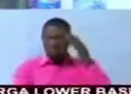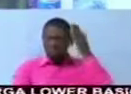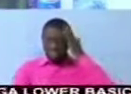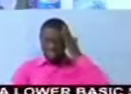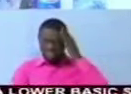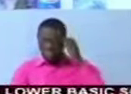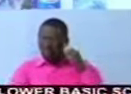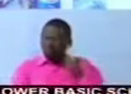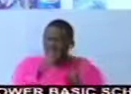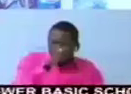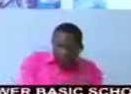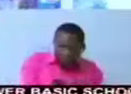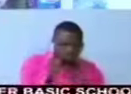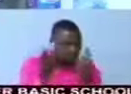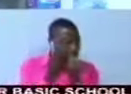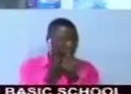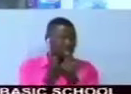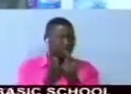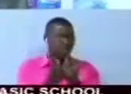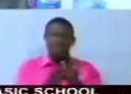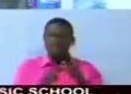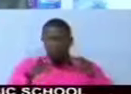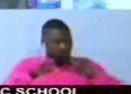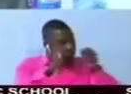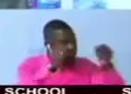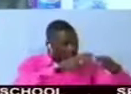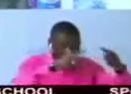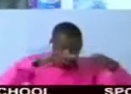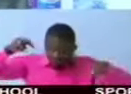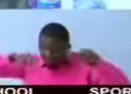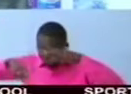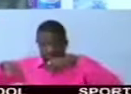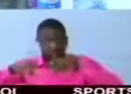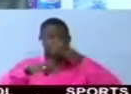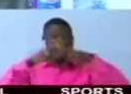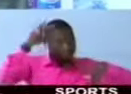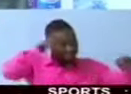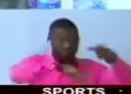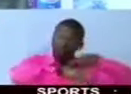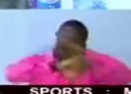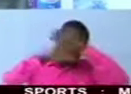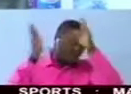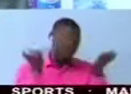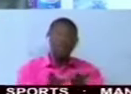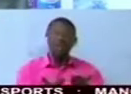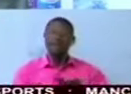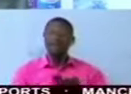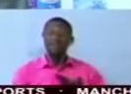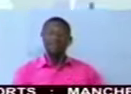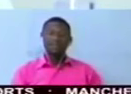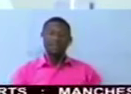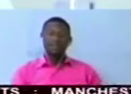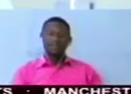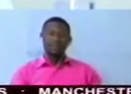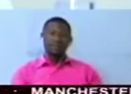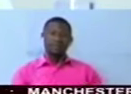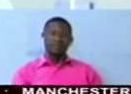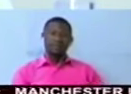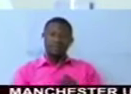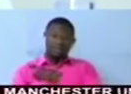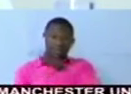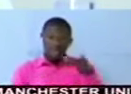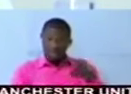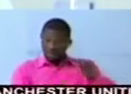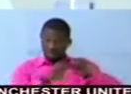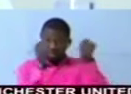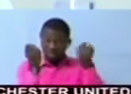does not go to my beer. Anywhere they think that they can hide something, they have sighted. Did they damage anything during that process? Biñu